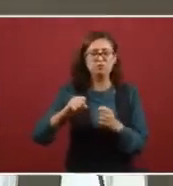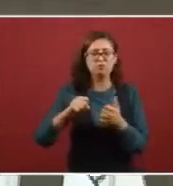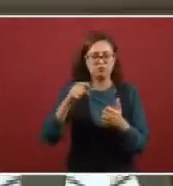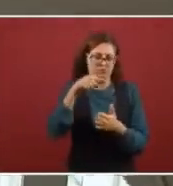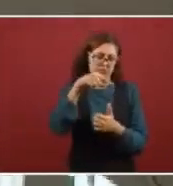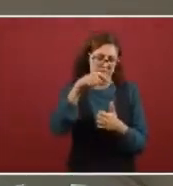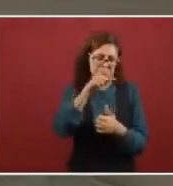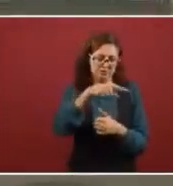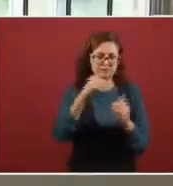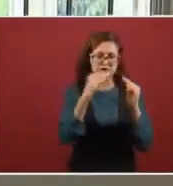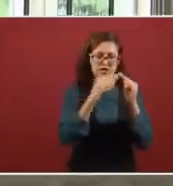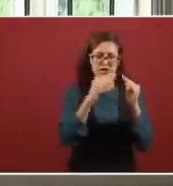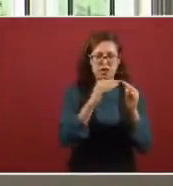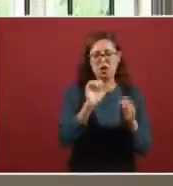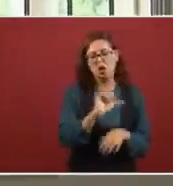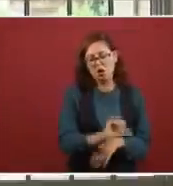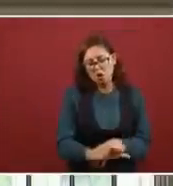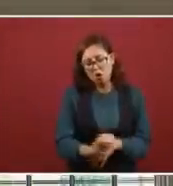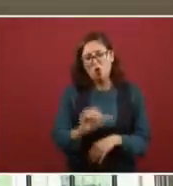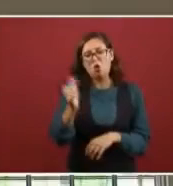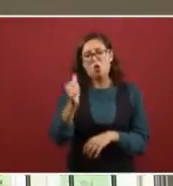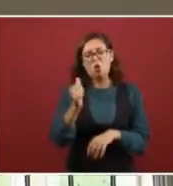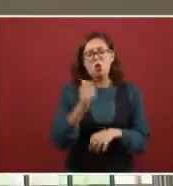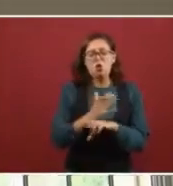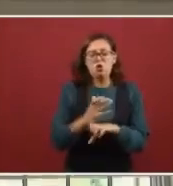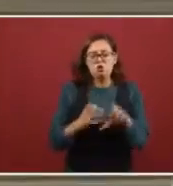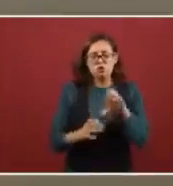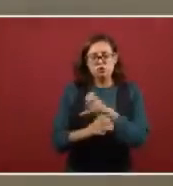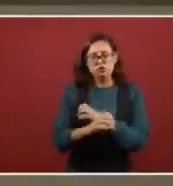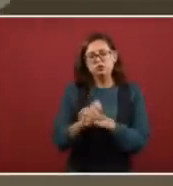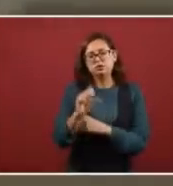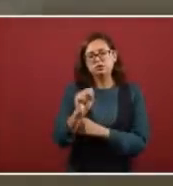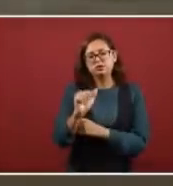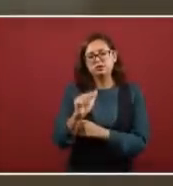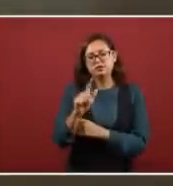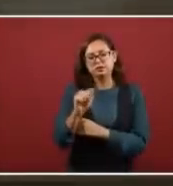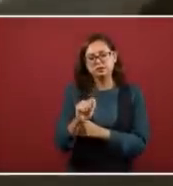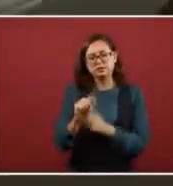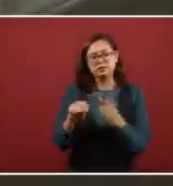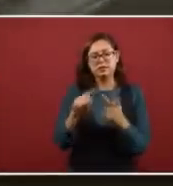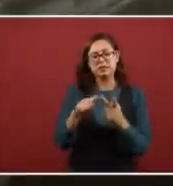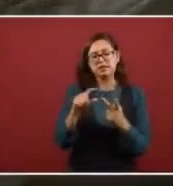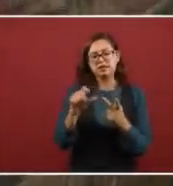And one of them is this home. But they have other.